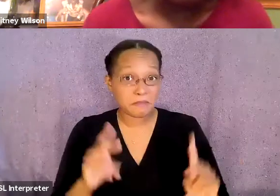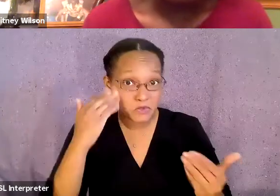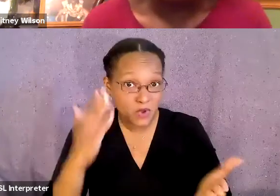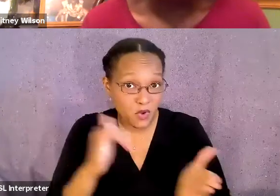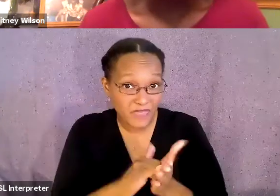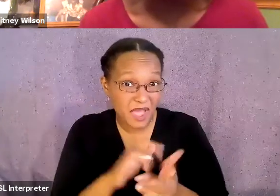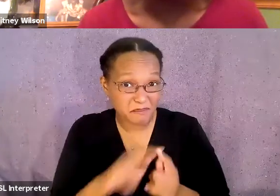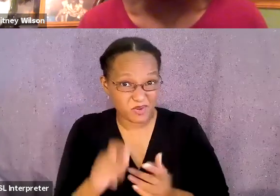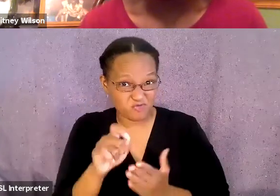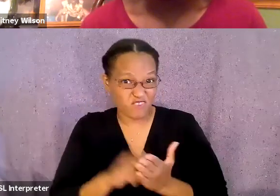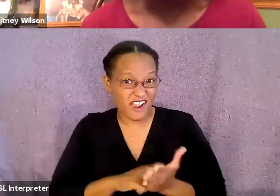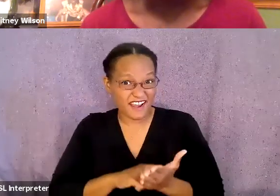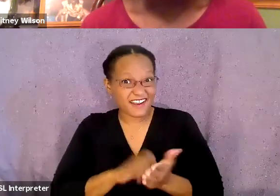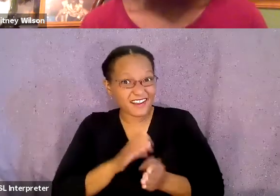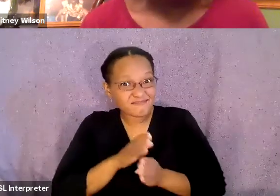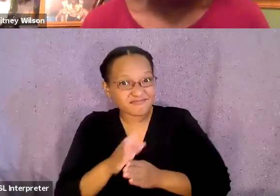roots. I've been